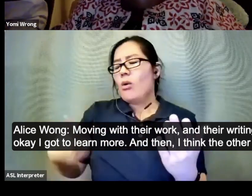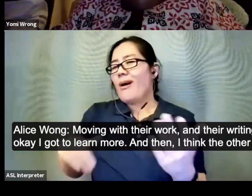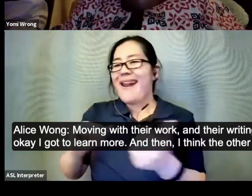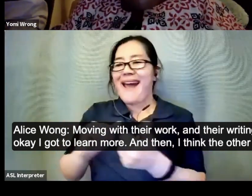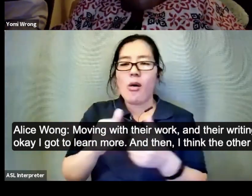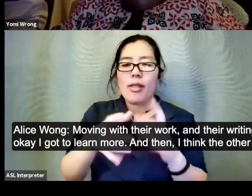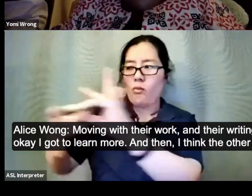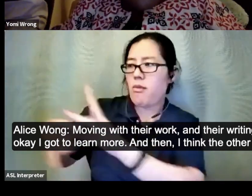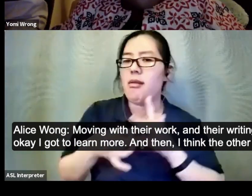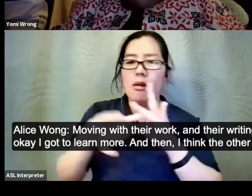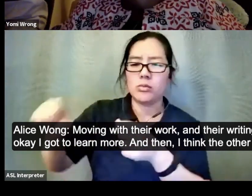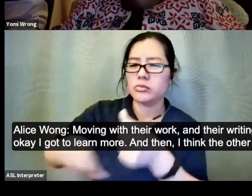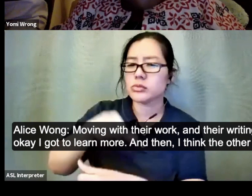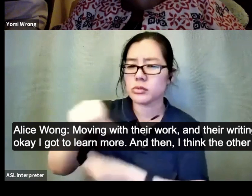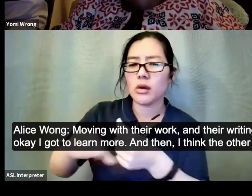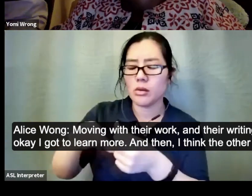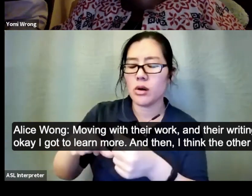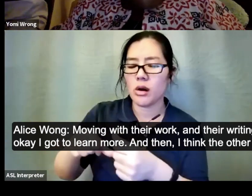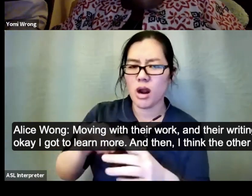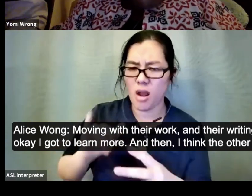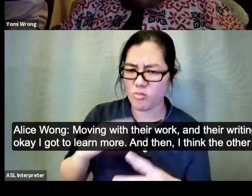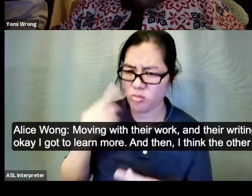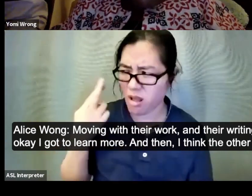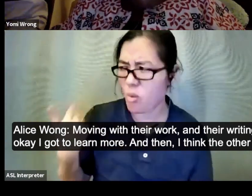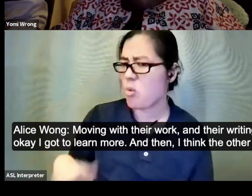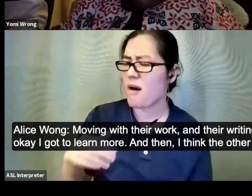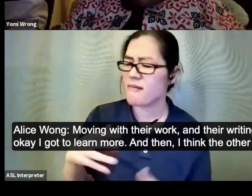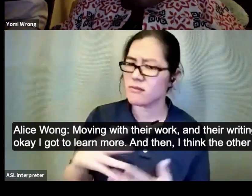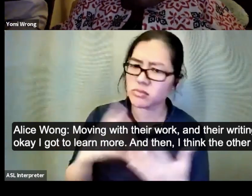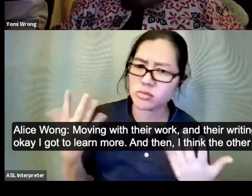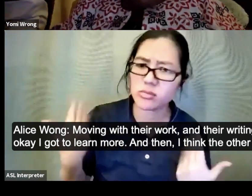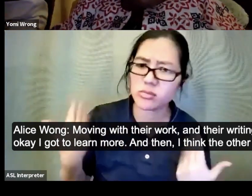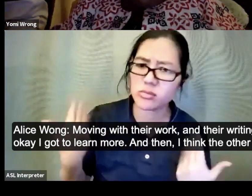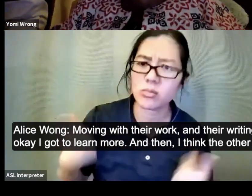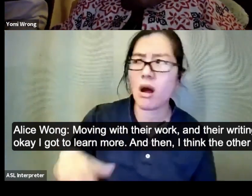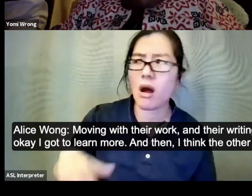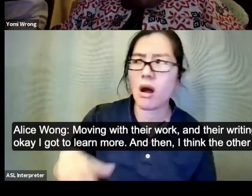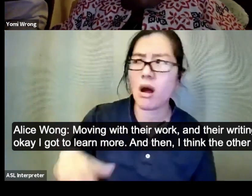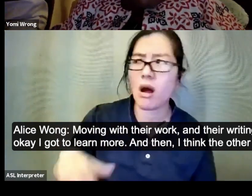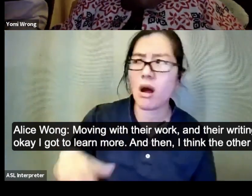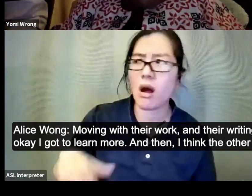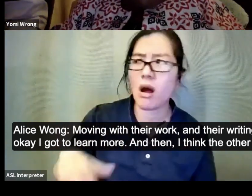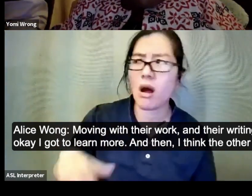thought, okay, I've got to learn more. And then I think the other big, moment of